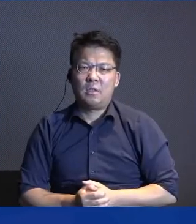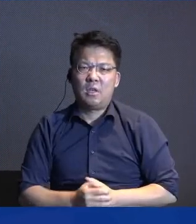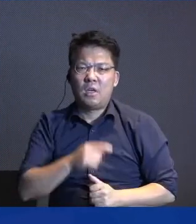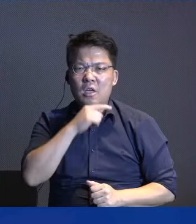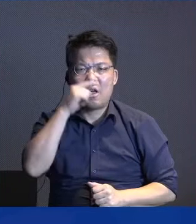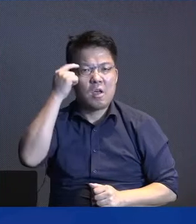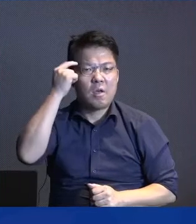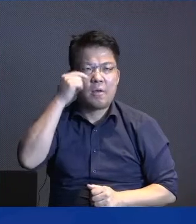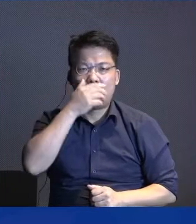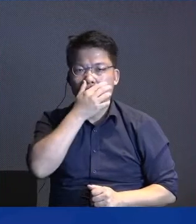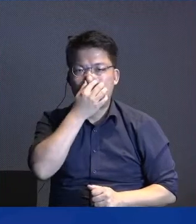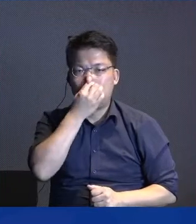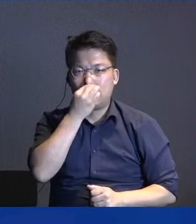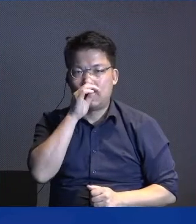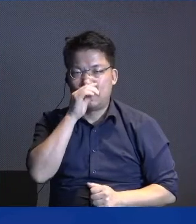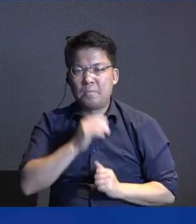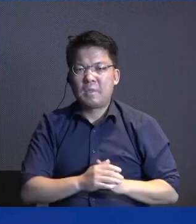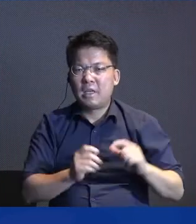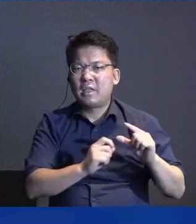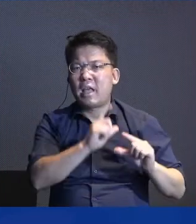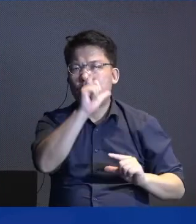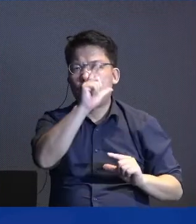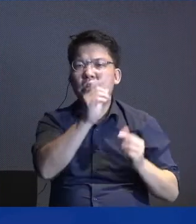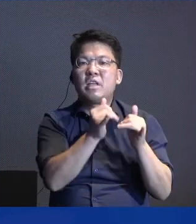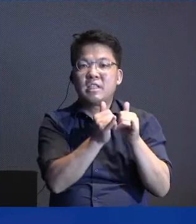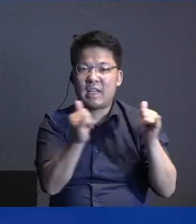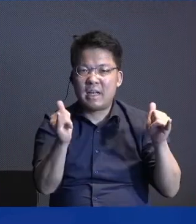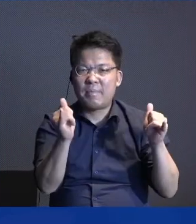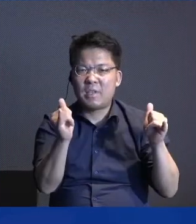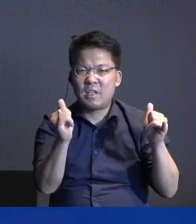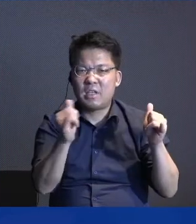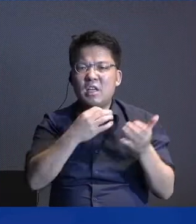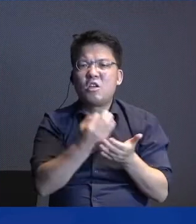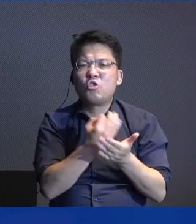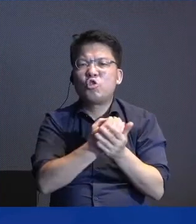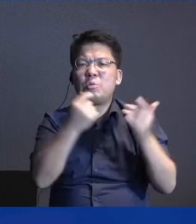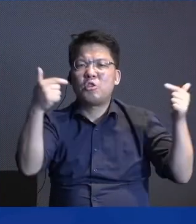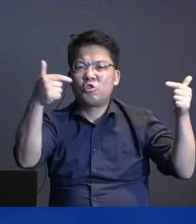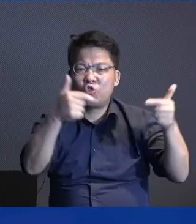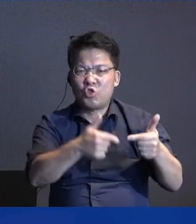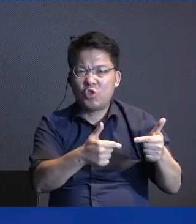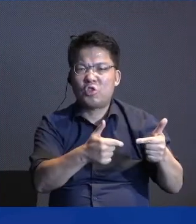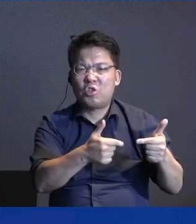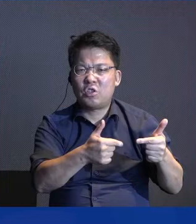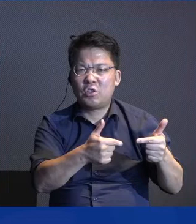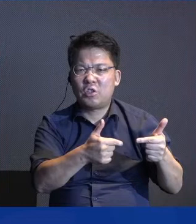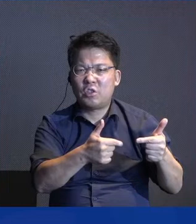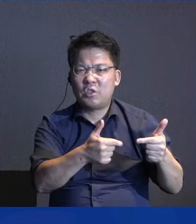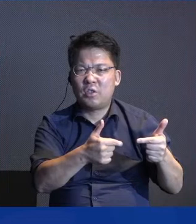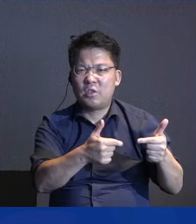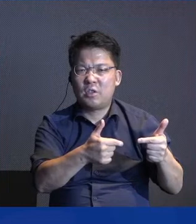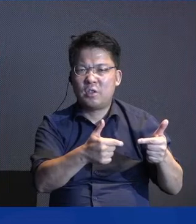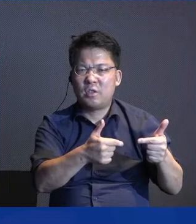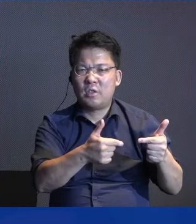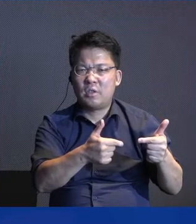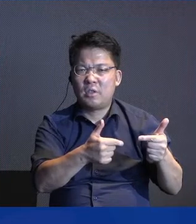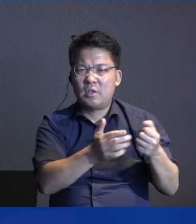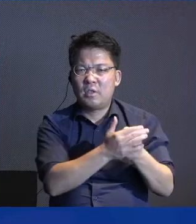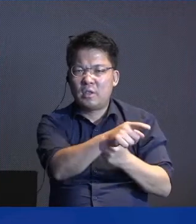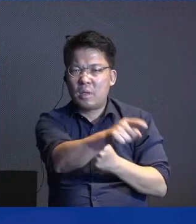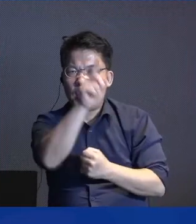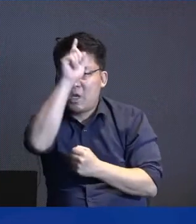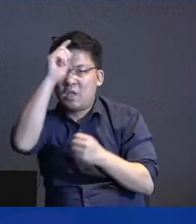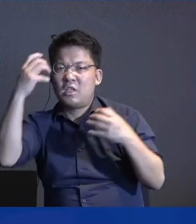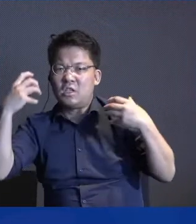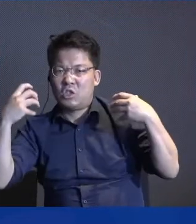to reconsider the role of institution in the ongoing pandemic and also look for a way how to better promote